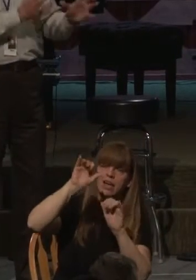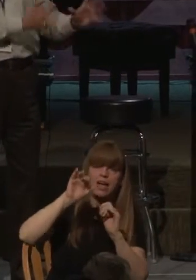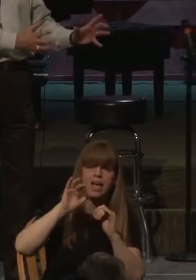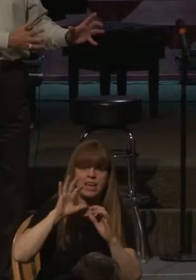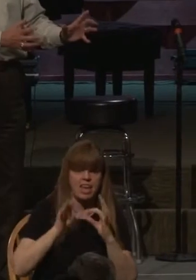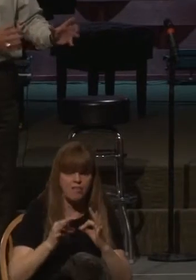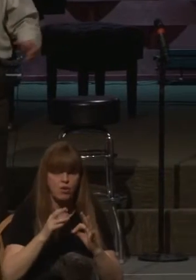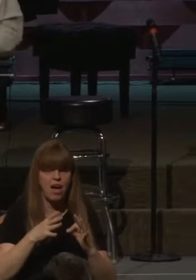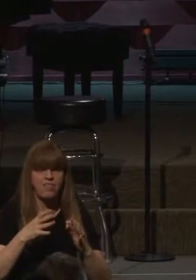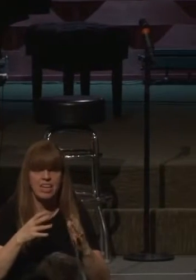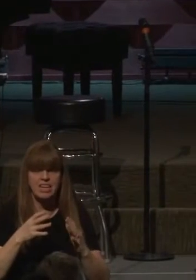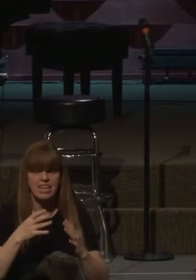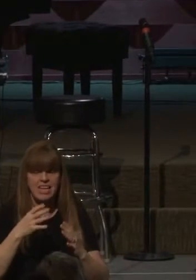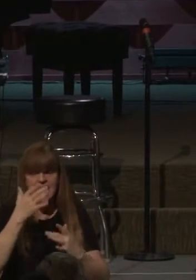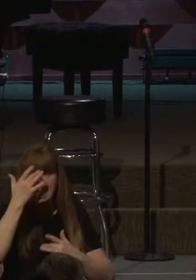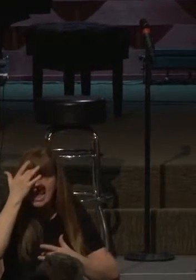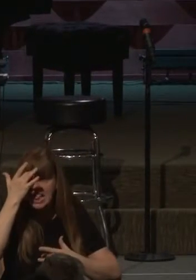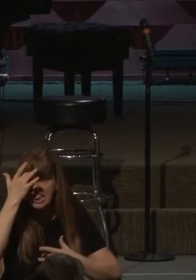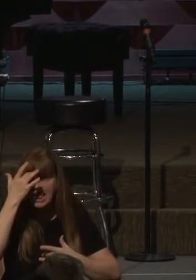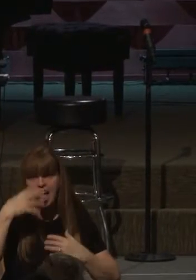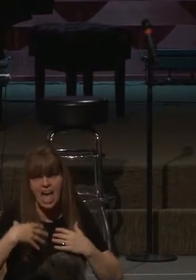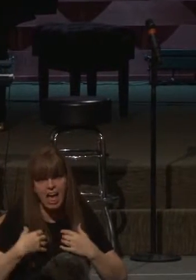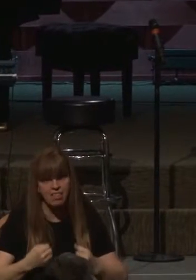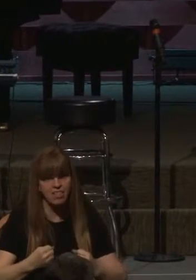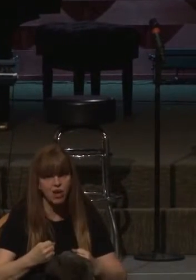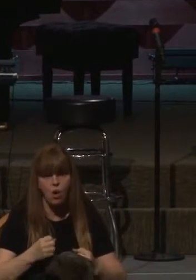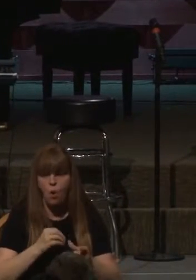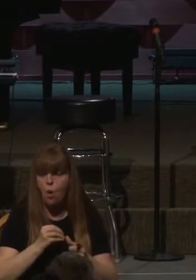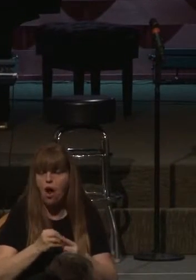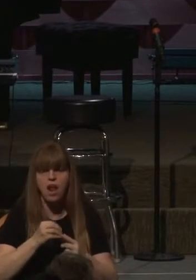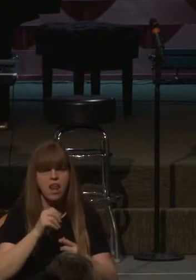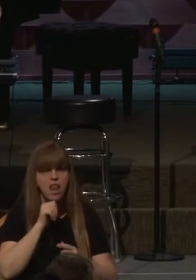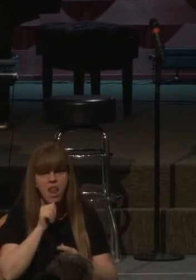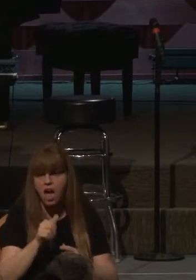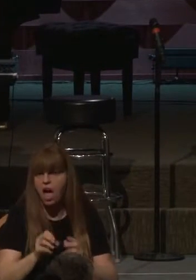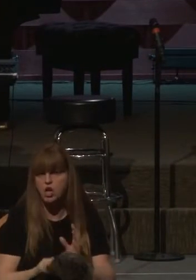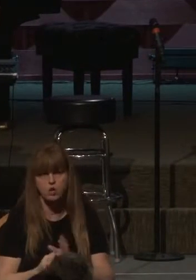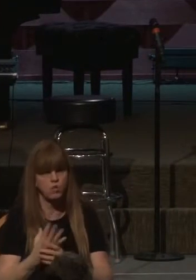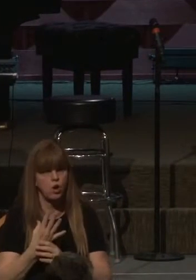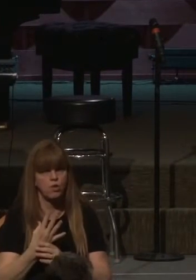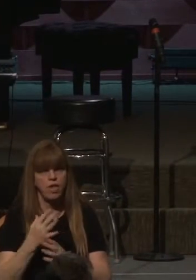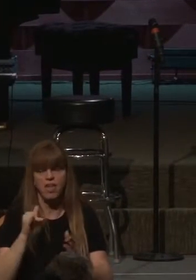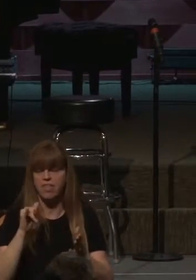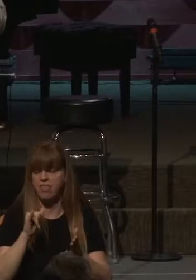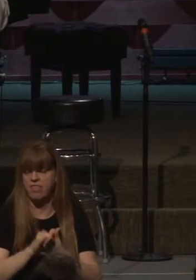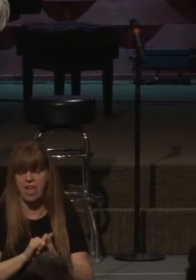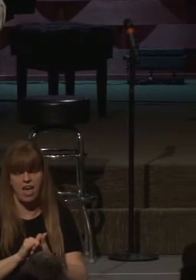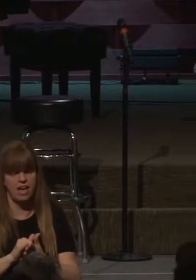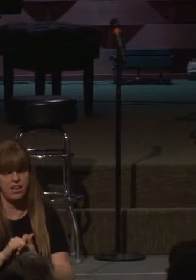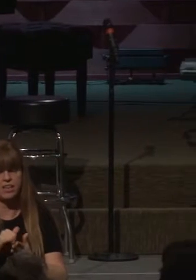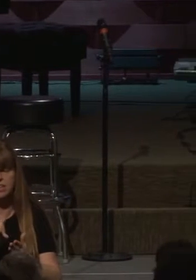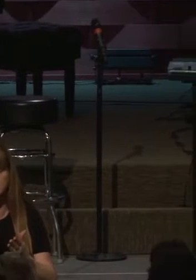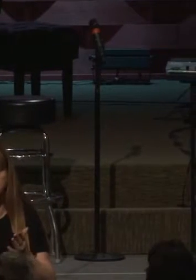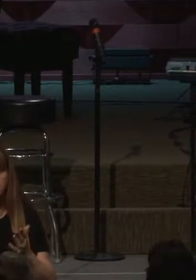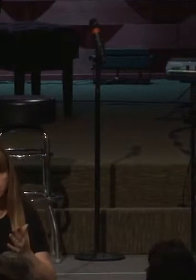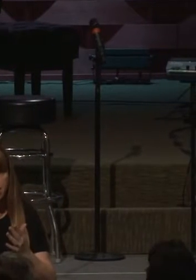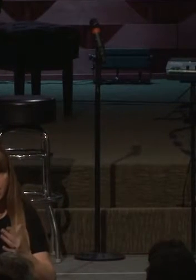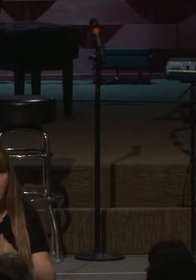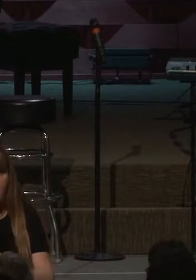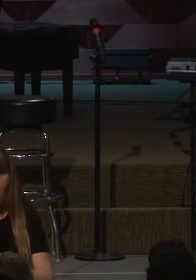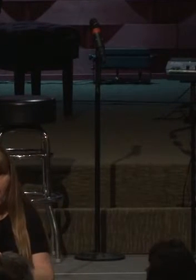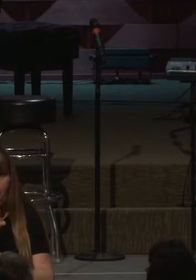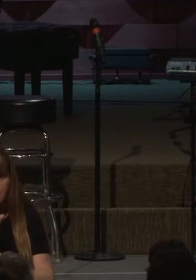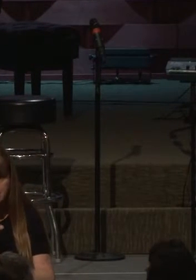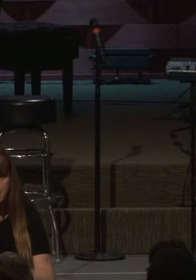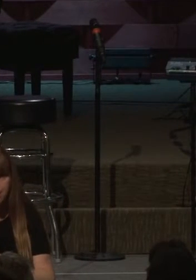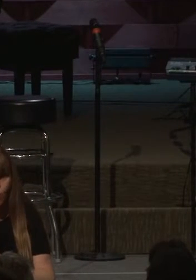of ill health or in a state of non-growth, then that is an oxymoron to what God has intended for